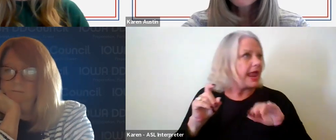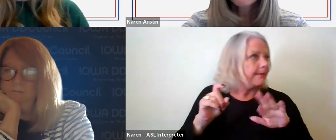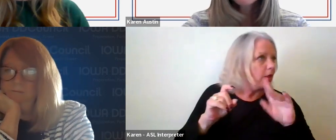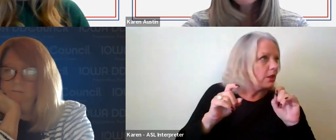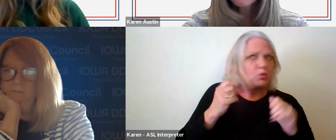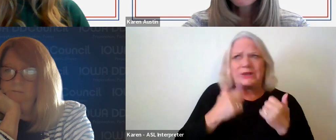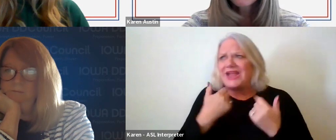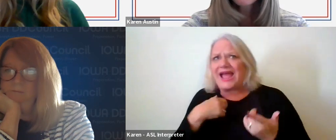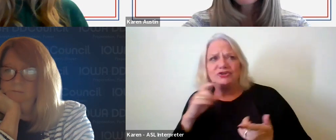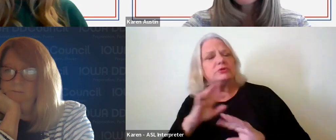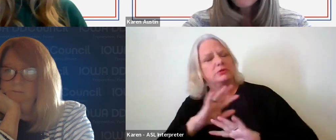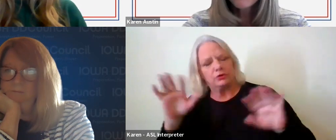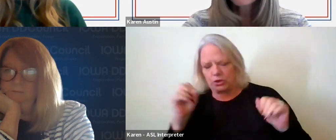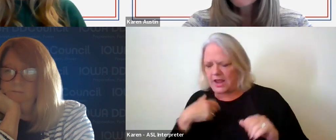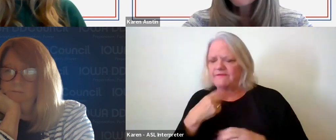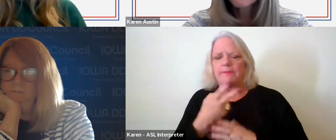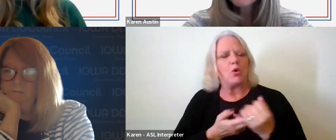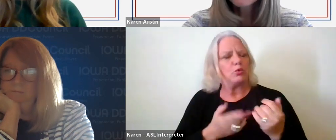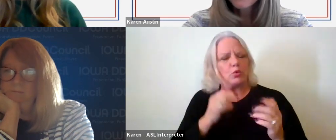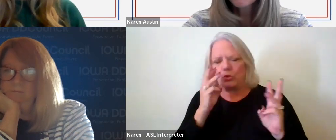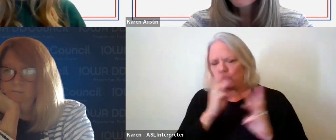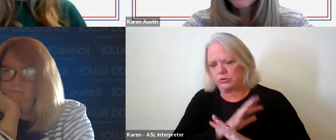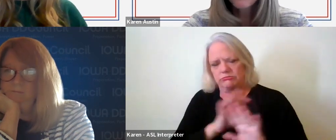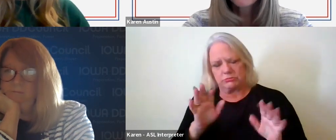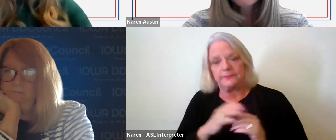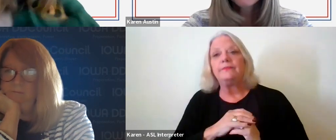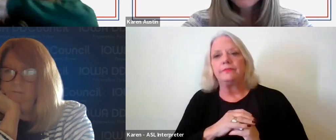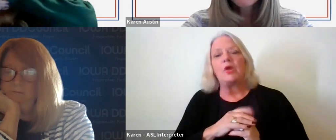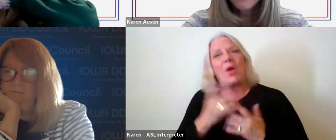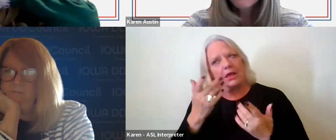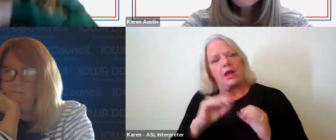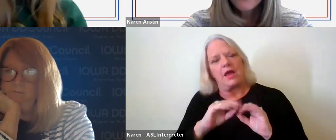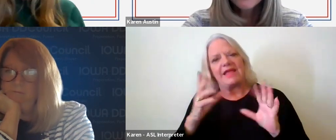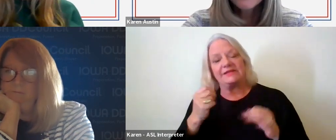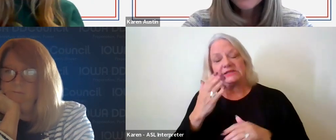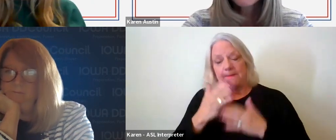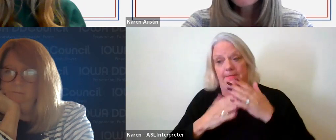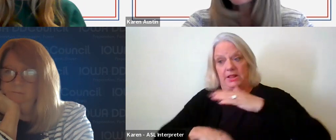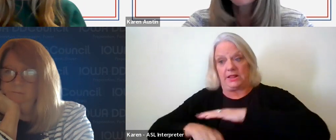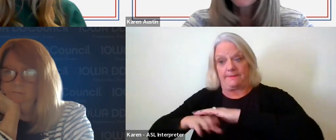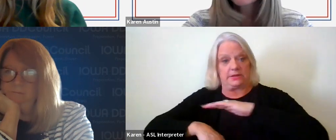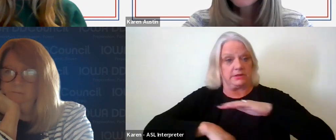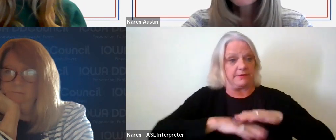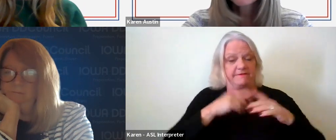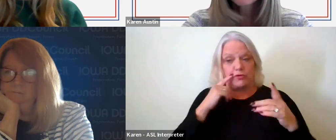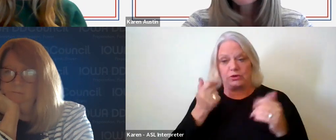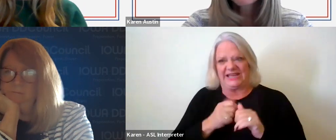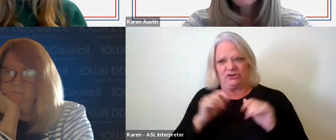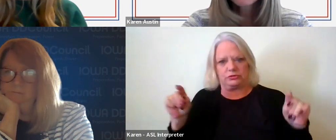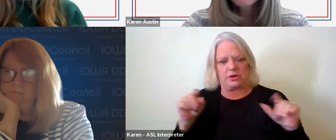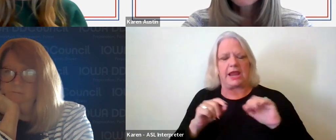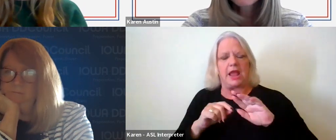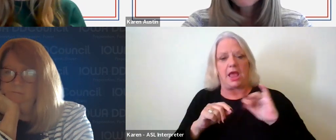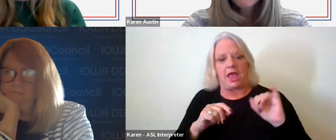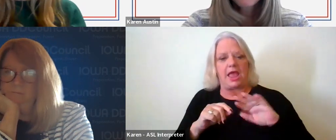over which one, I mean, there are limits to how much can go into an ABLE account. So that's a limiting factor, but that certainly wouldn't